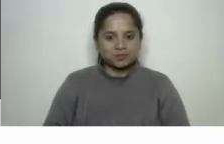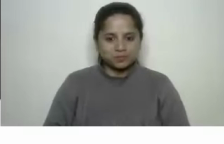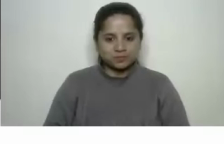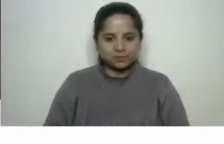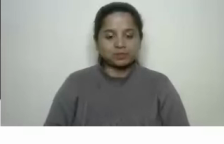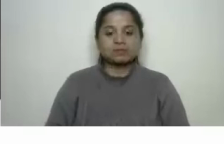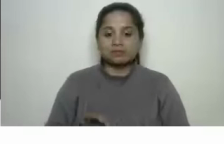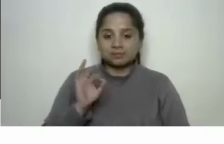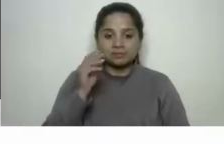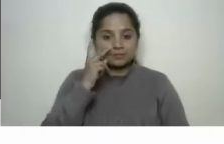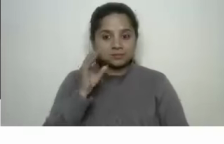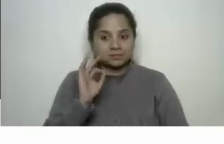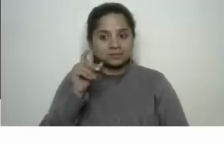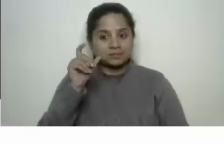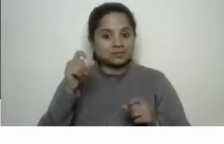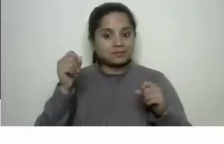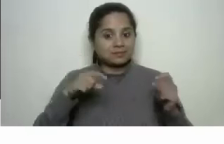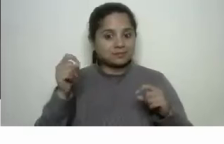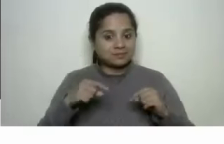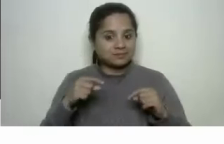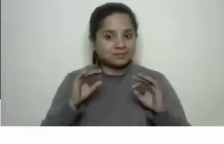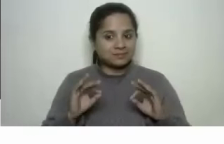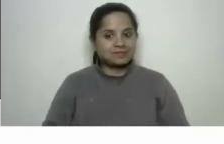Great, nice to see some familiar names.